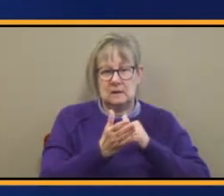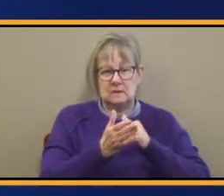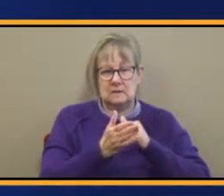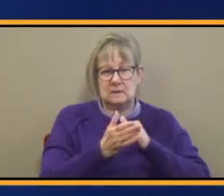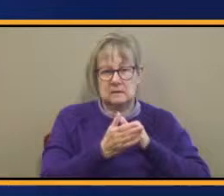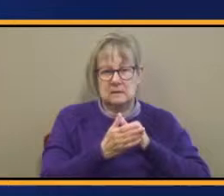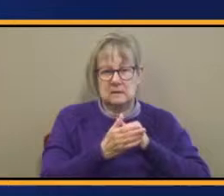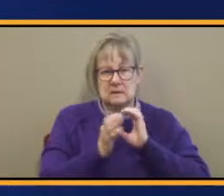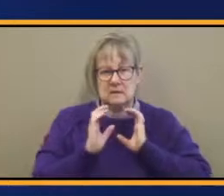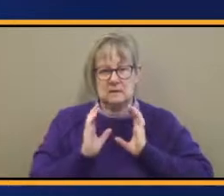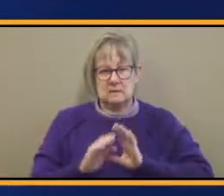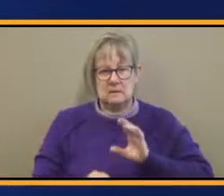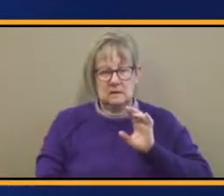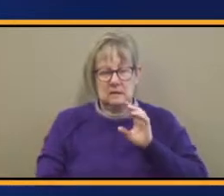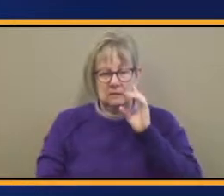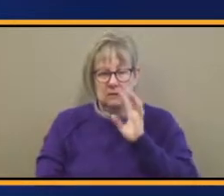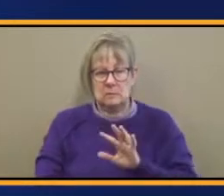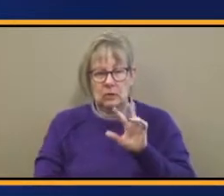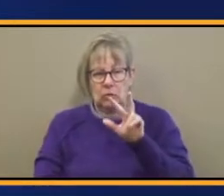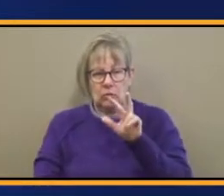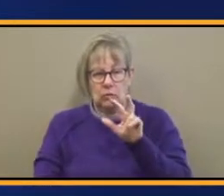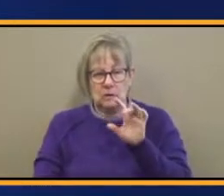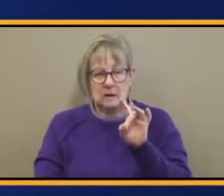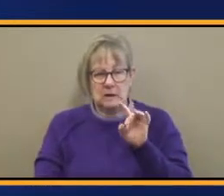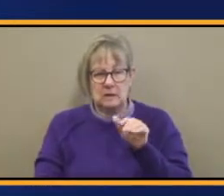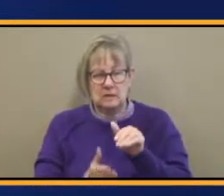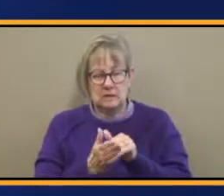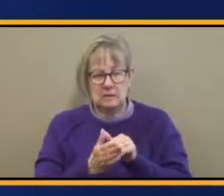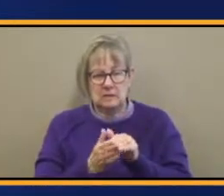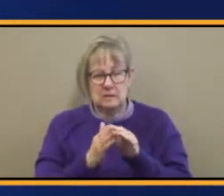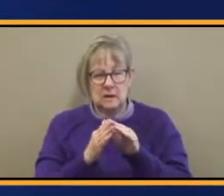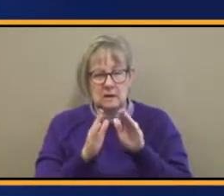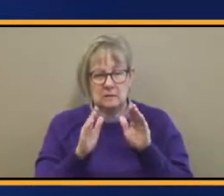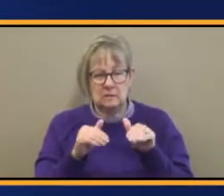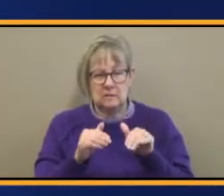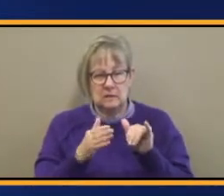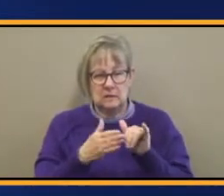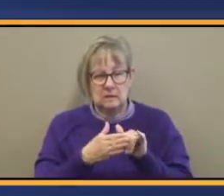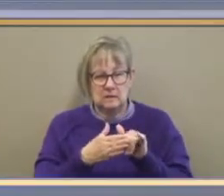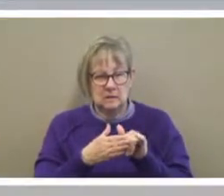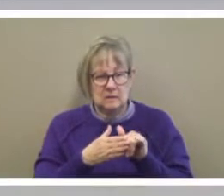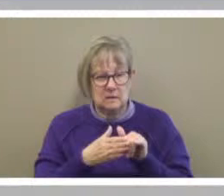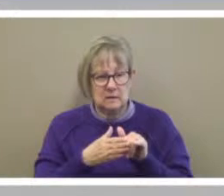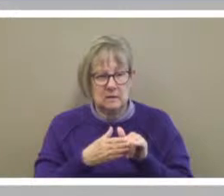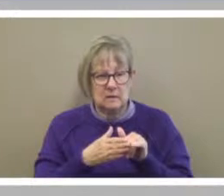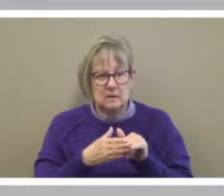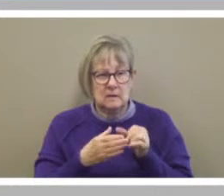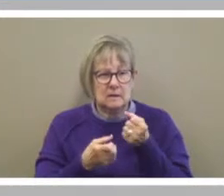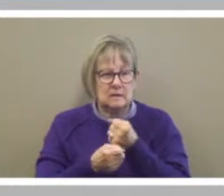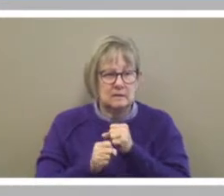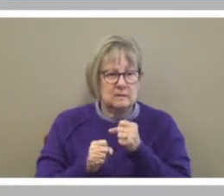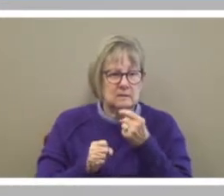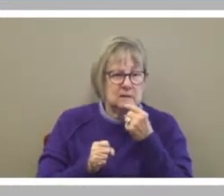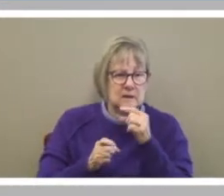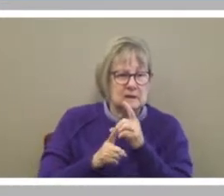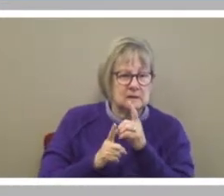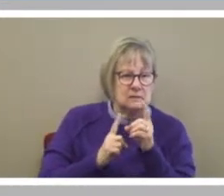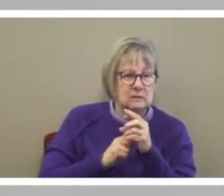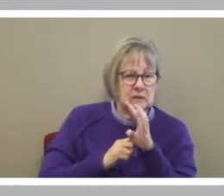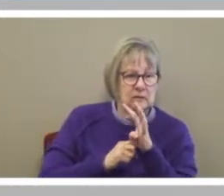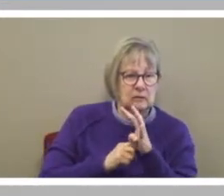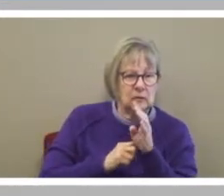79934 for a total of approximately 38,000 houses. And so is that safe to say, because District 4 only has 2 zip